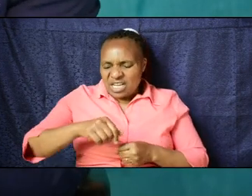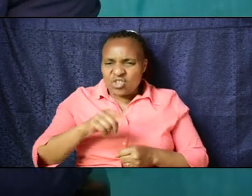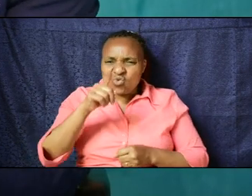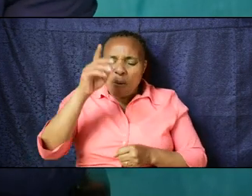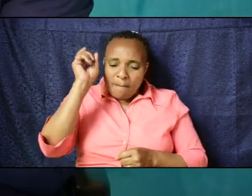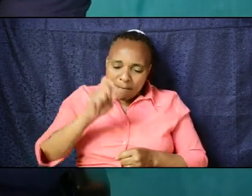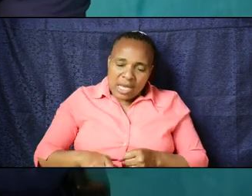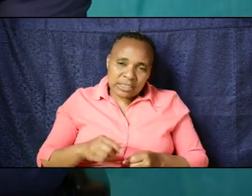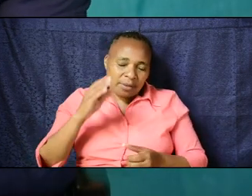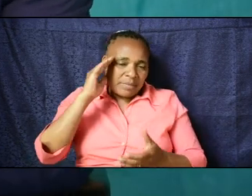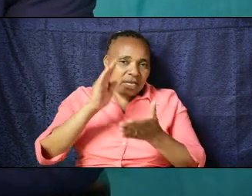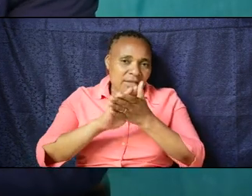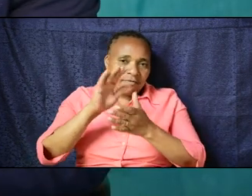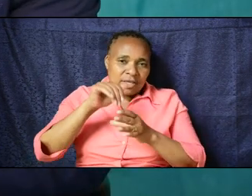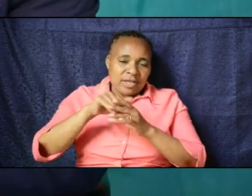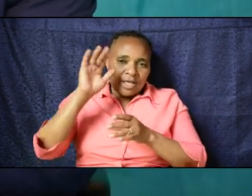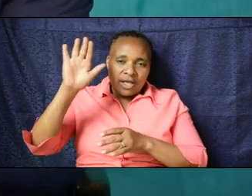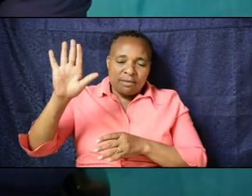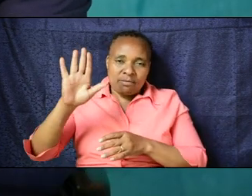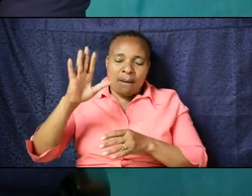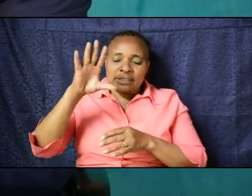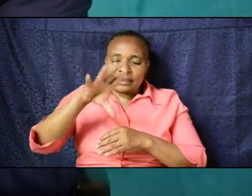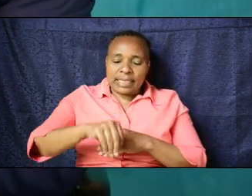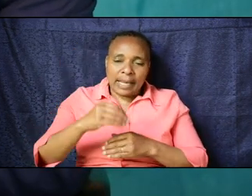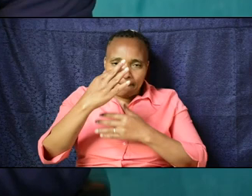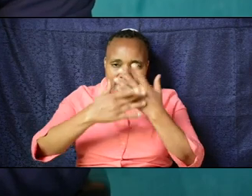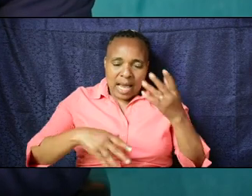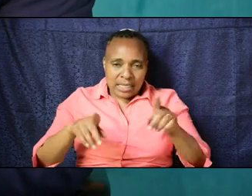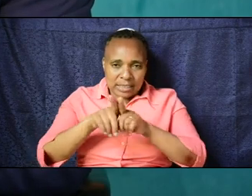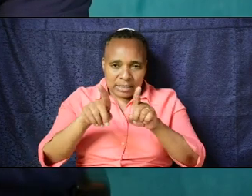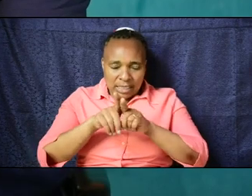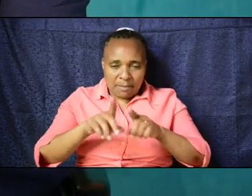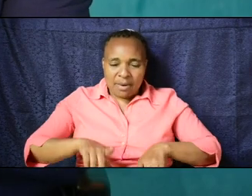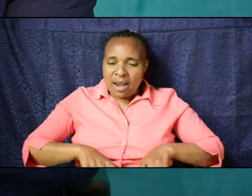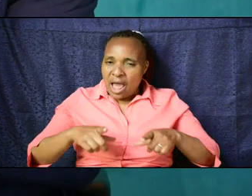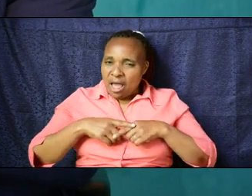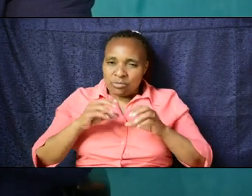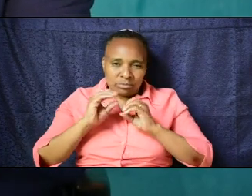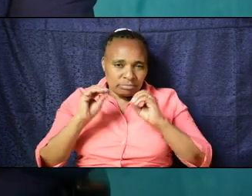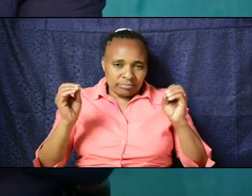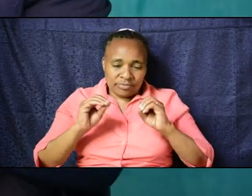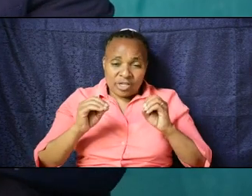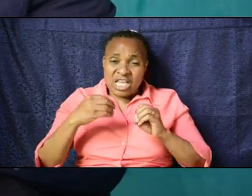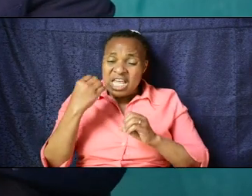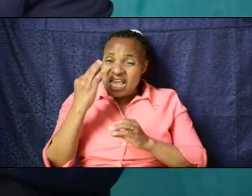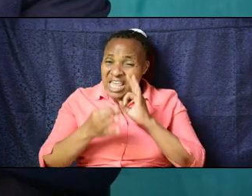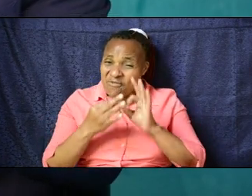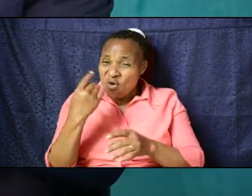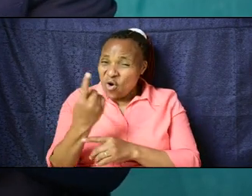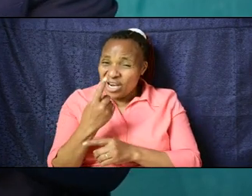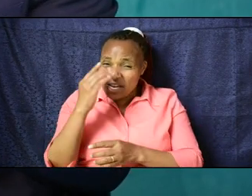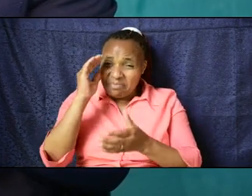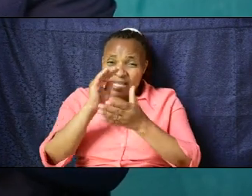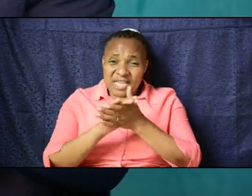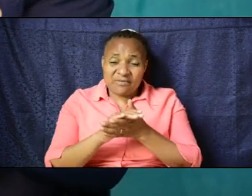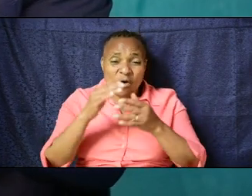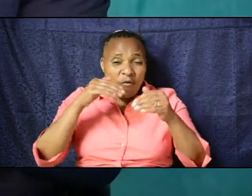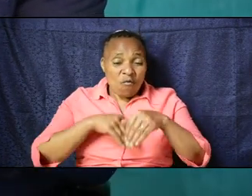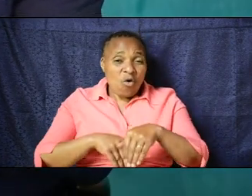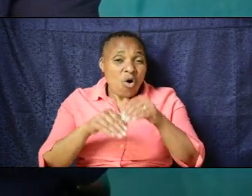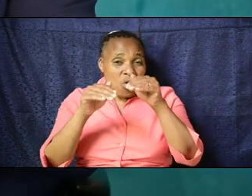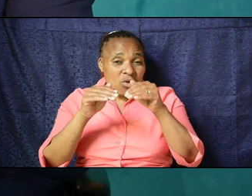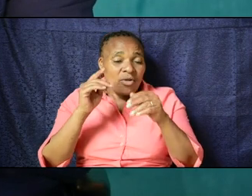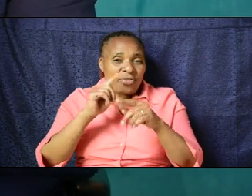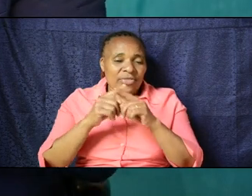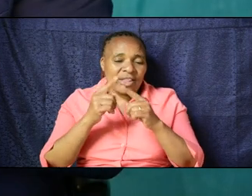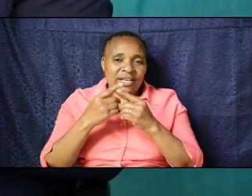to believe in me. Mm-hmm. Take my blood, and your life will never be the same. If only we can believe in him and follow him,